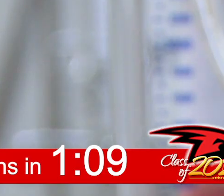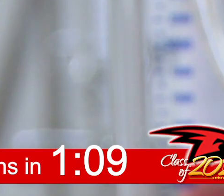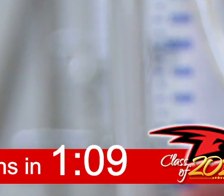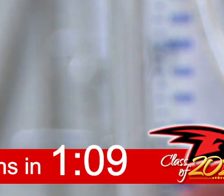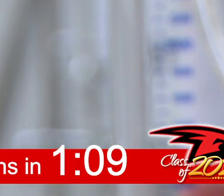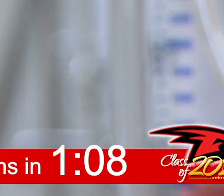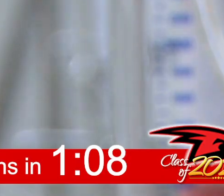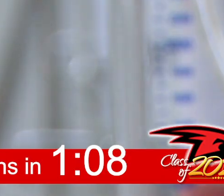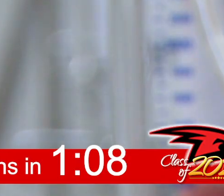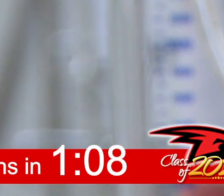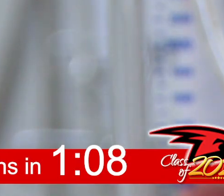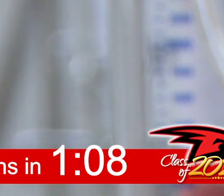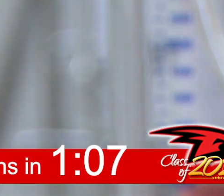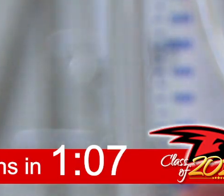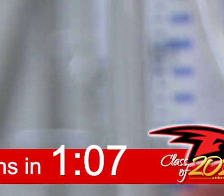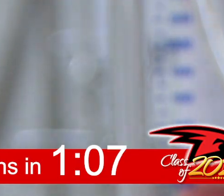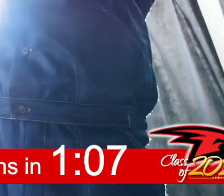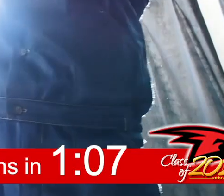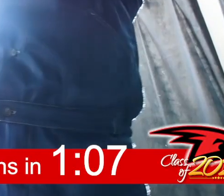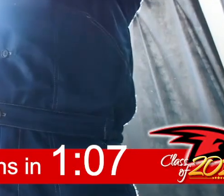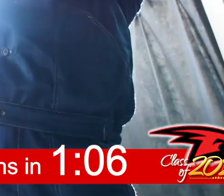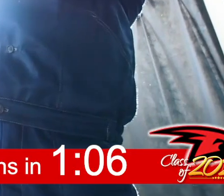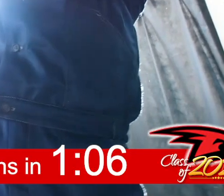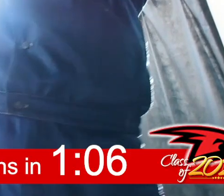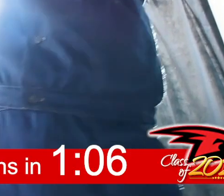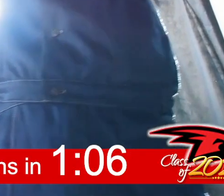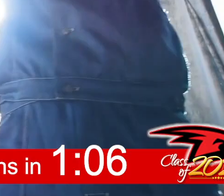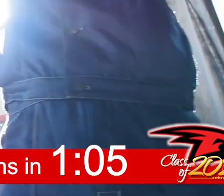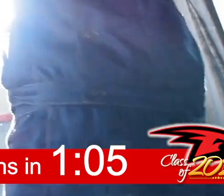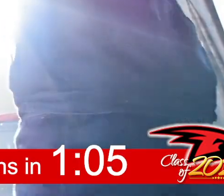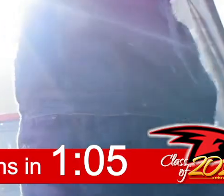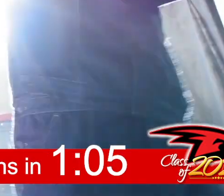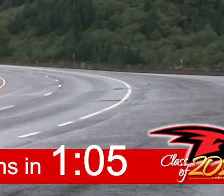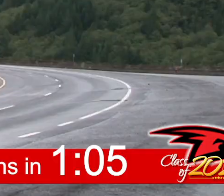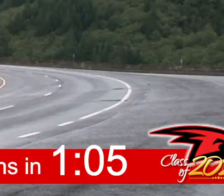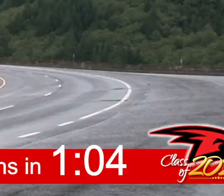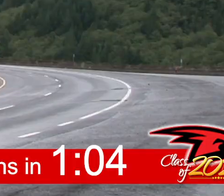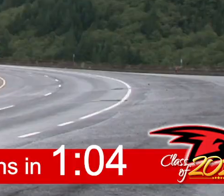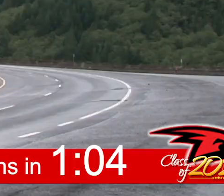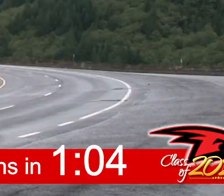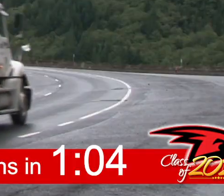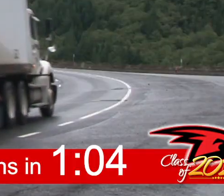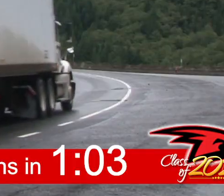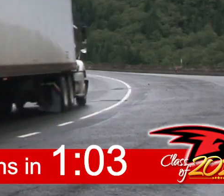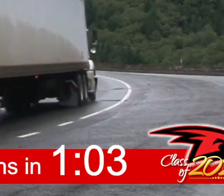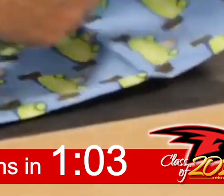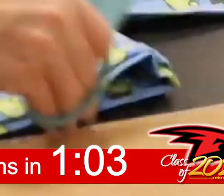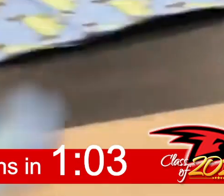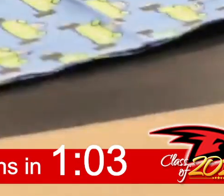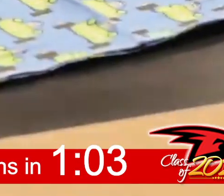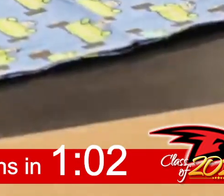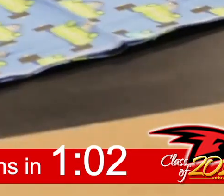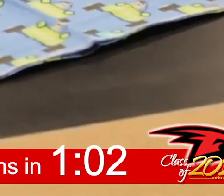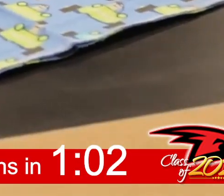these challenging times. The value and dignity of hard work is front and center again in America. The generosity of our